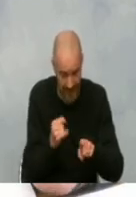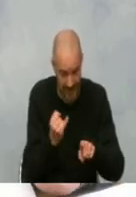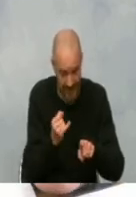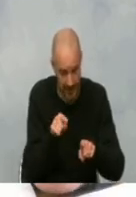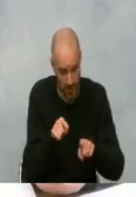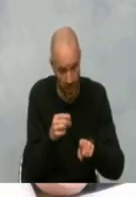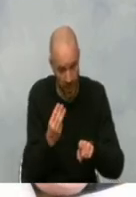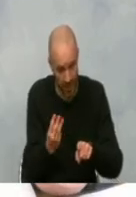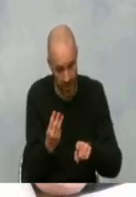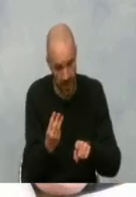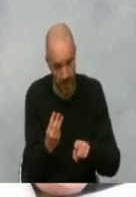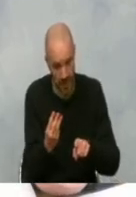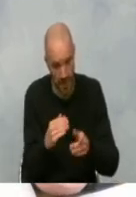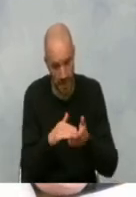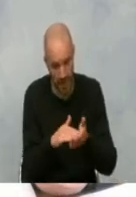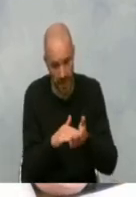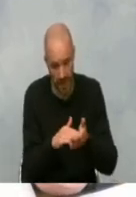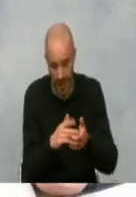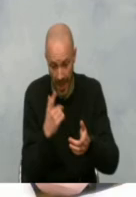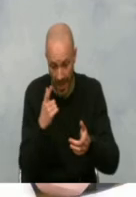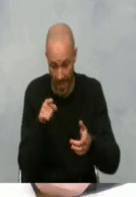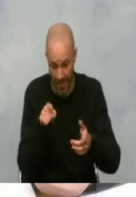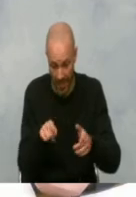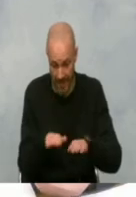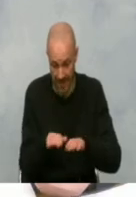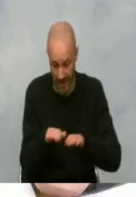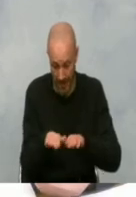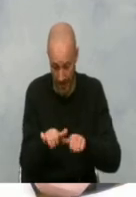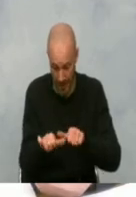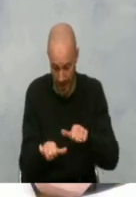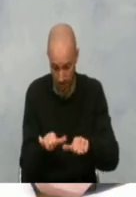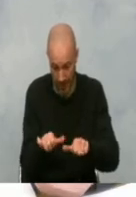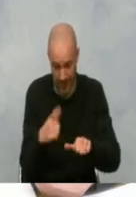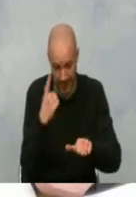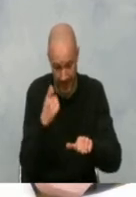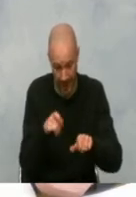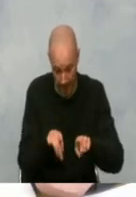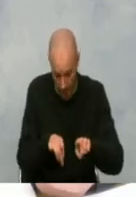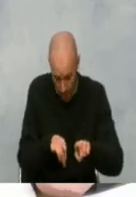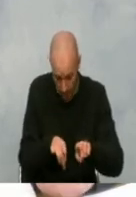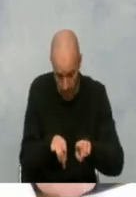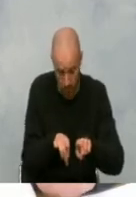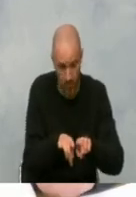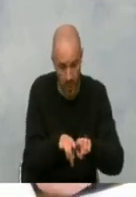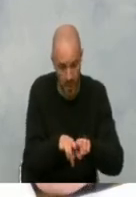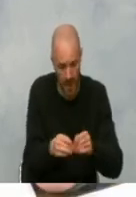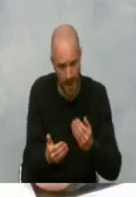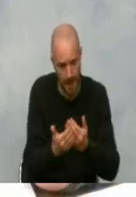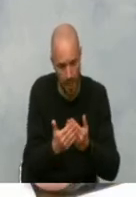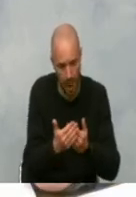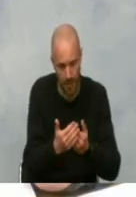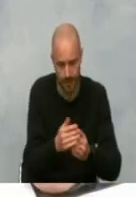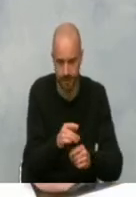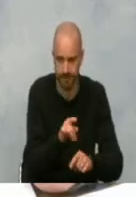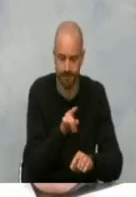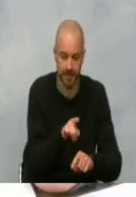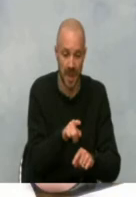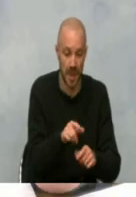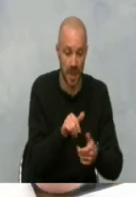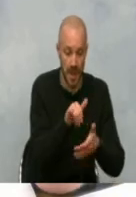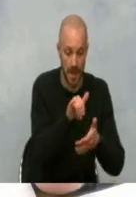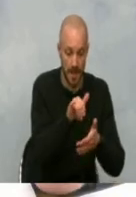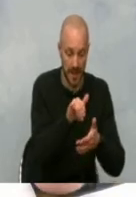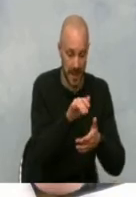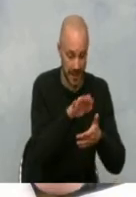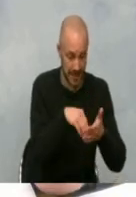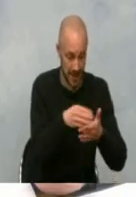This step could close it by £5.7 million. The paper at 6.5 talks about, and